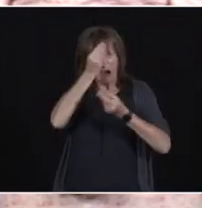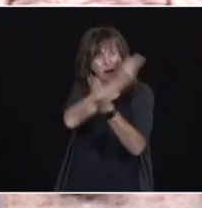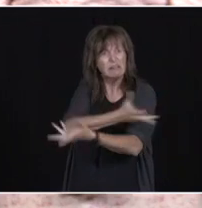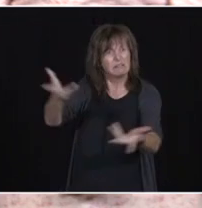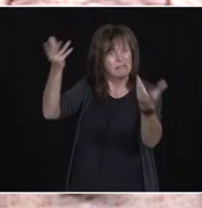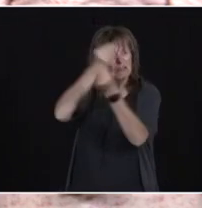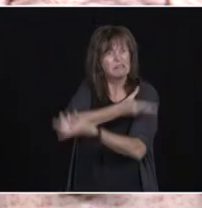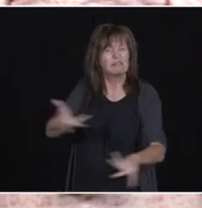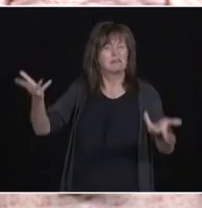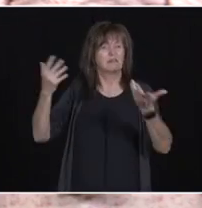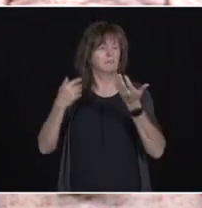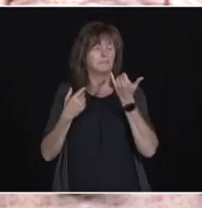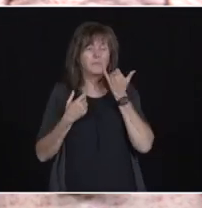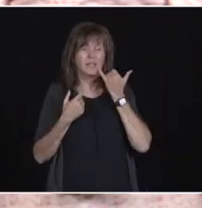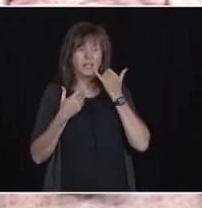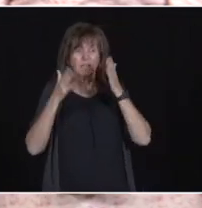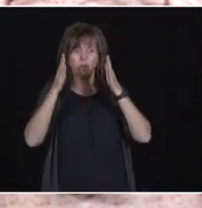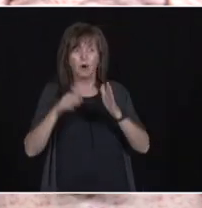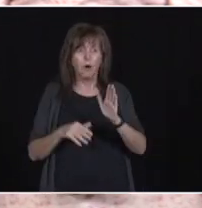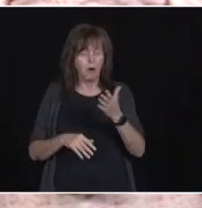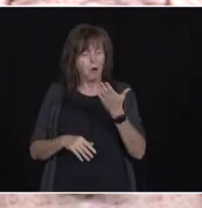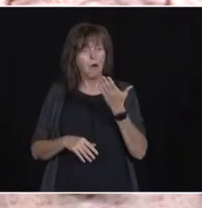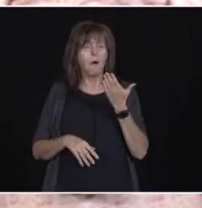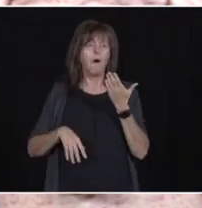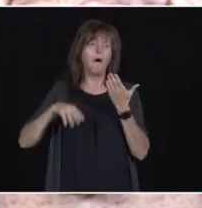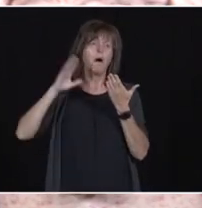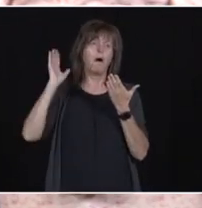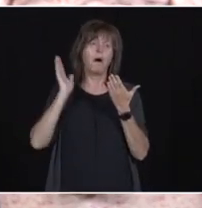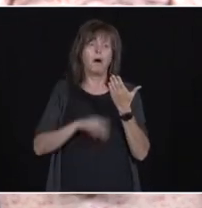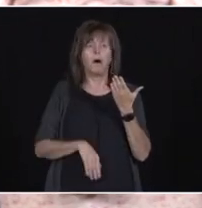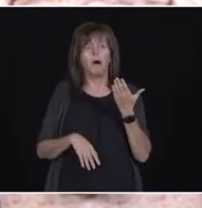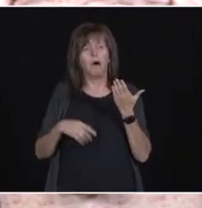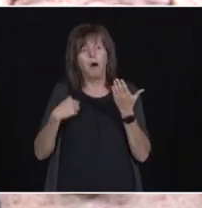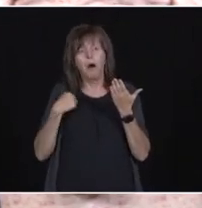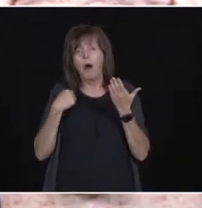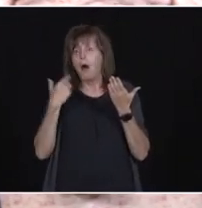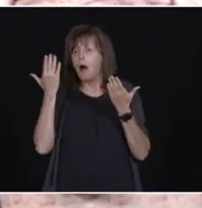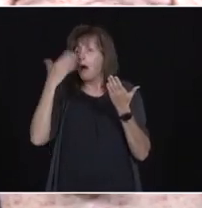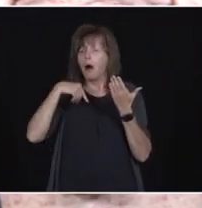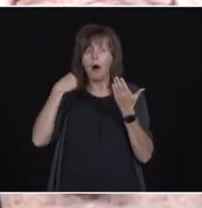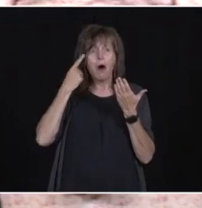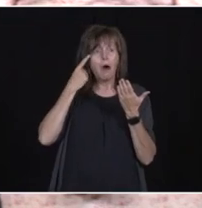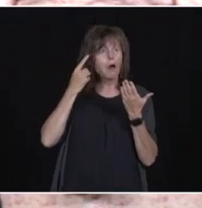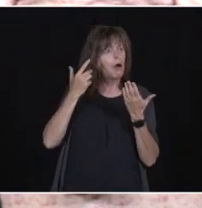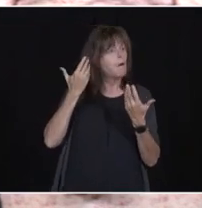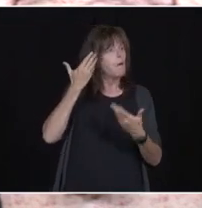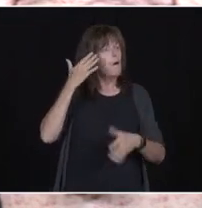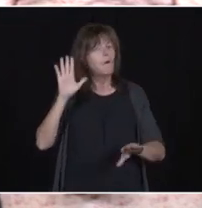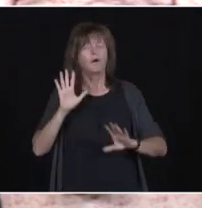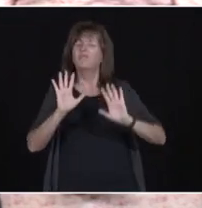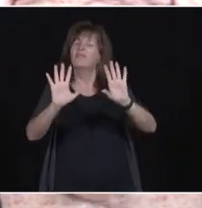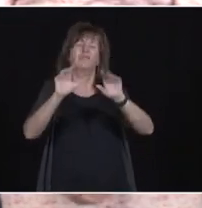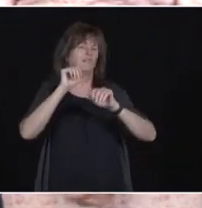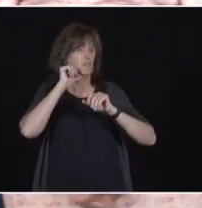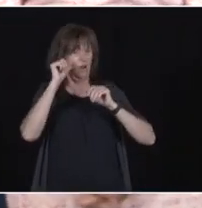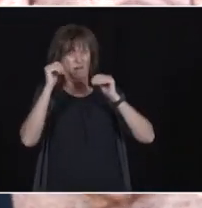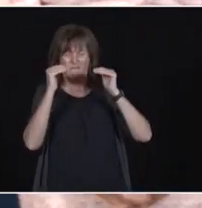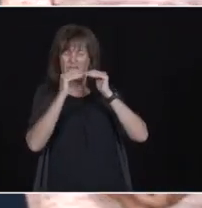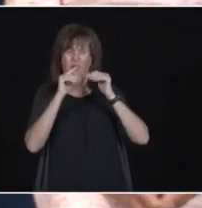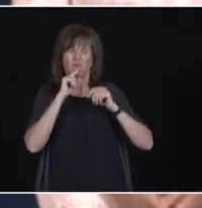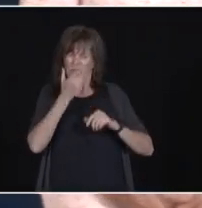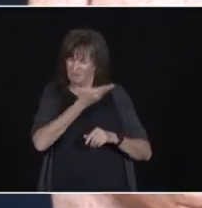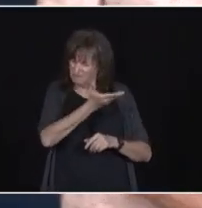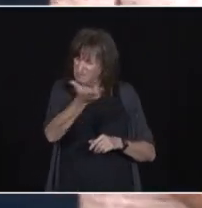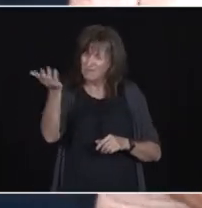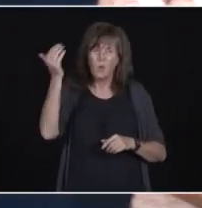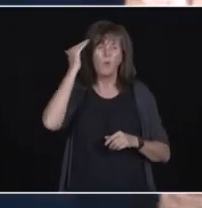it's just not fair to the rest of the people, because they know the rules. They know the guidelines. I'll pass it over to the Minister of Health.